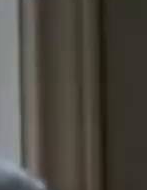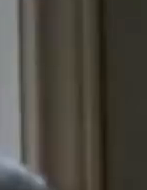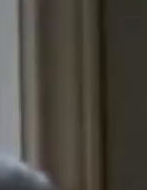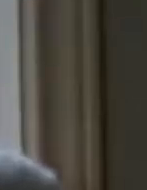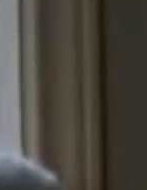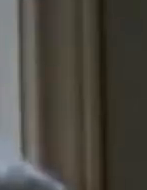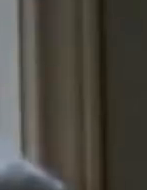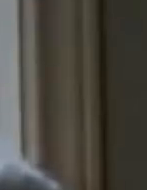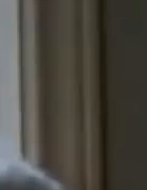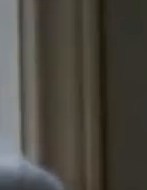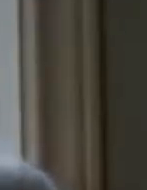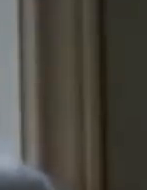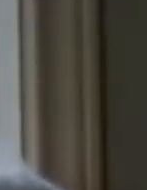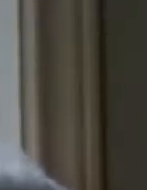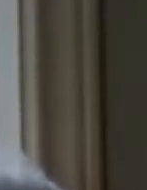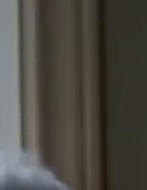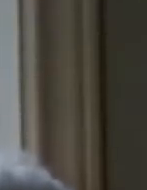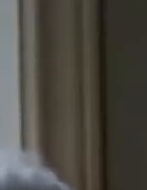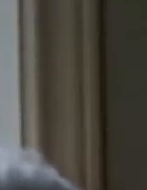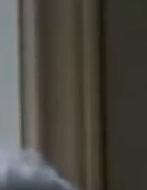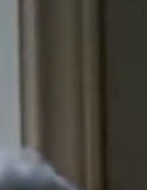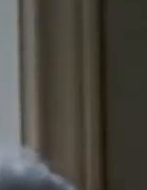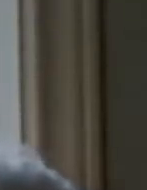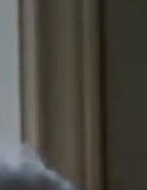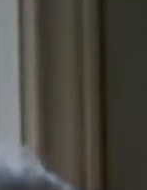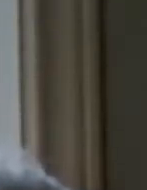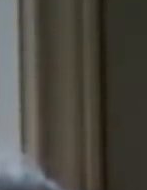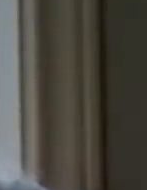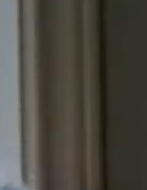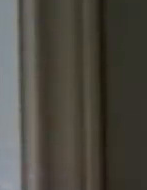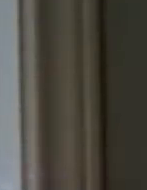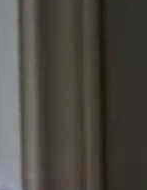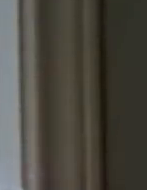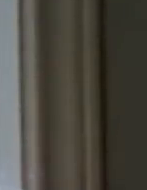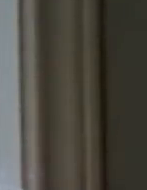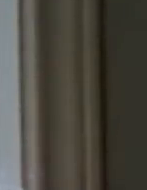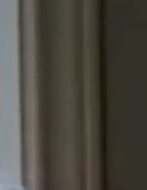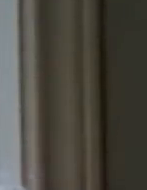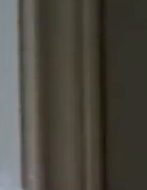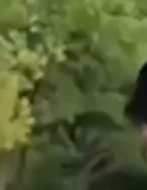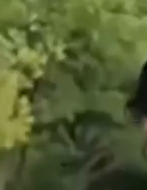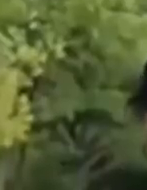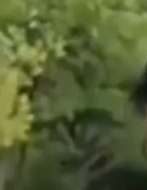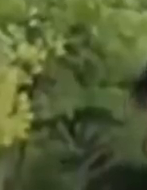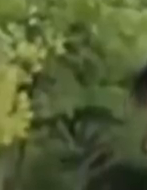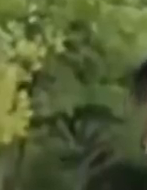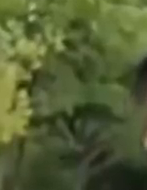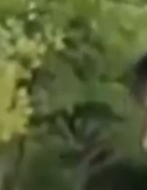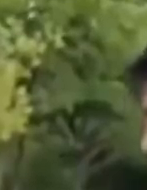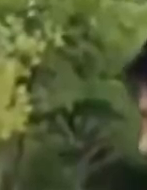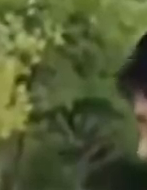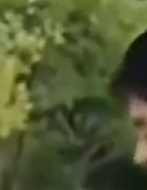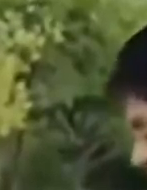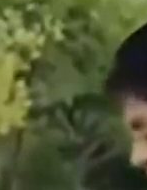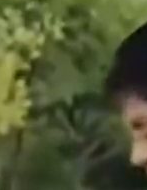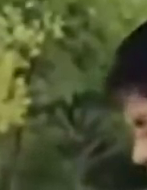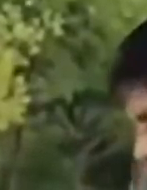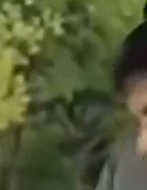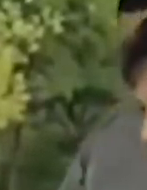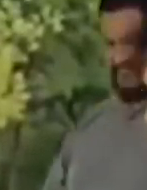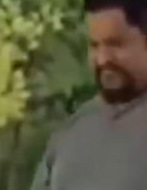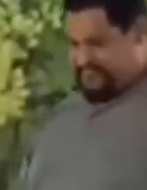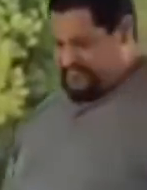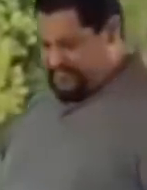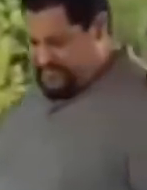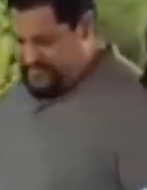Adjusting to this new norm can be difficult, where social distancing has become key, especially in our community,